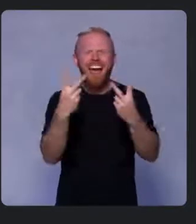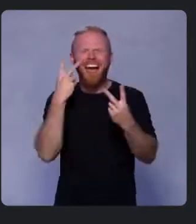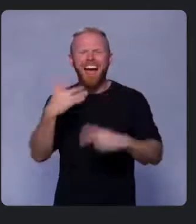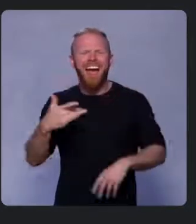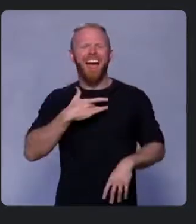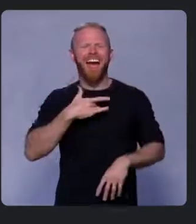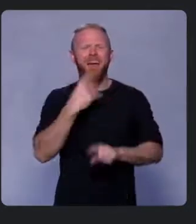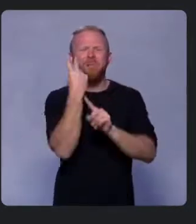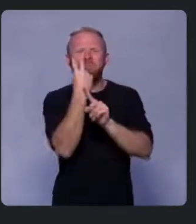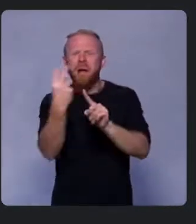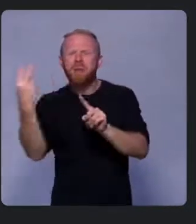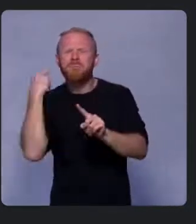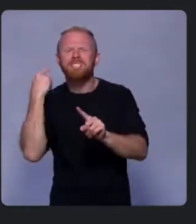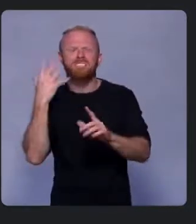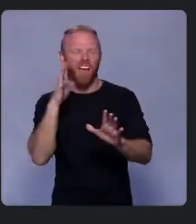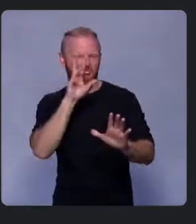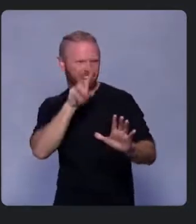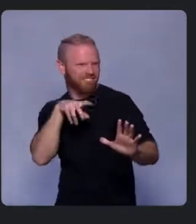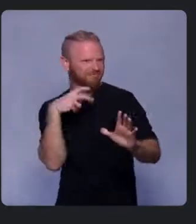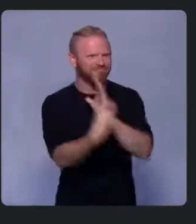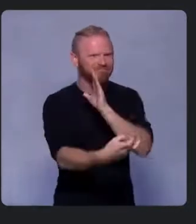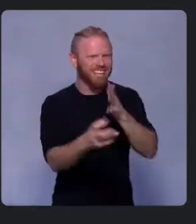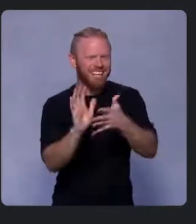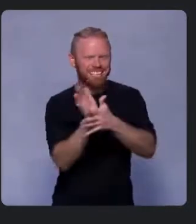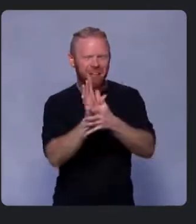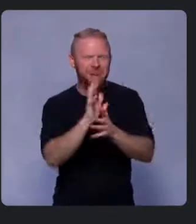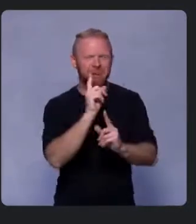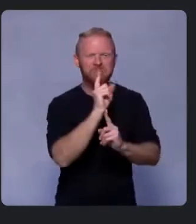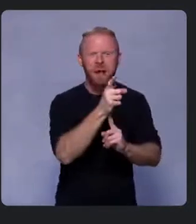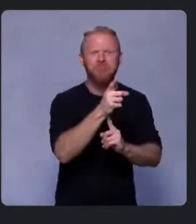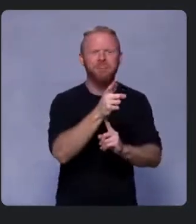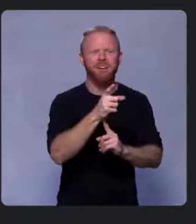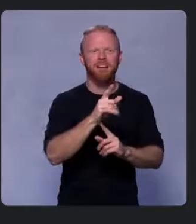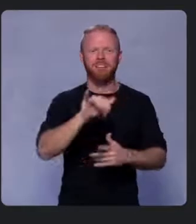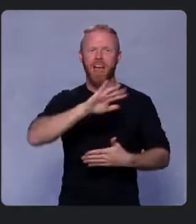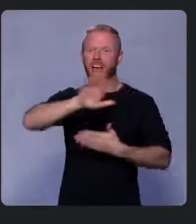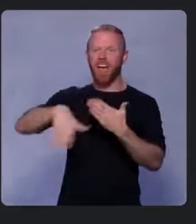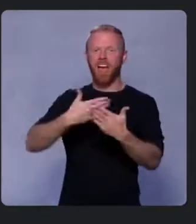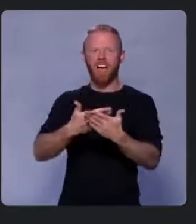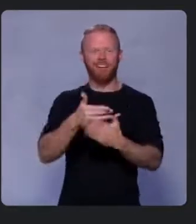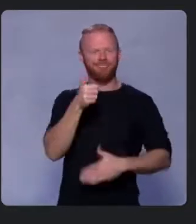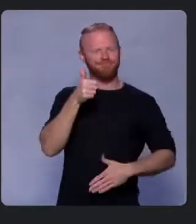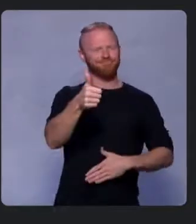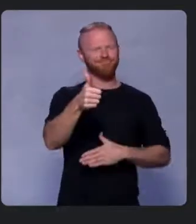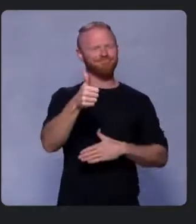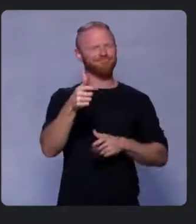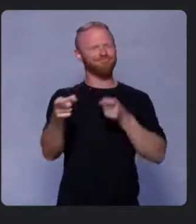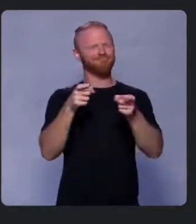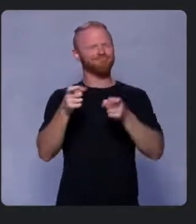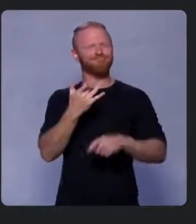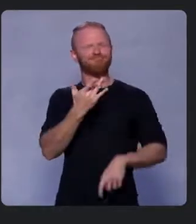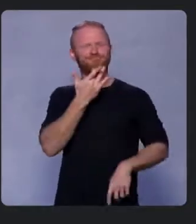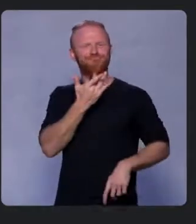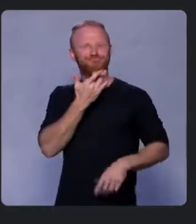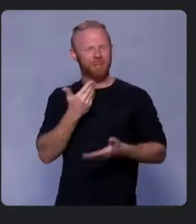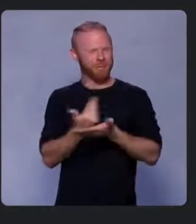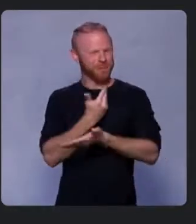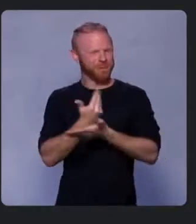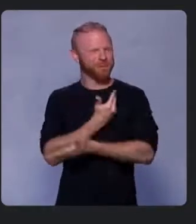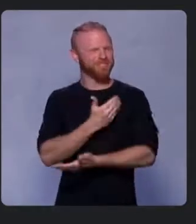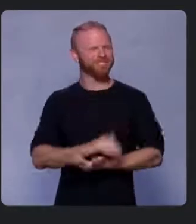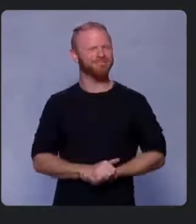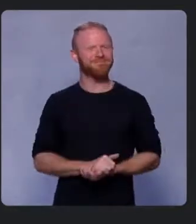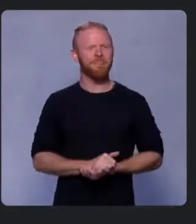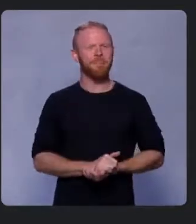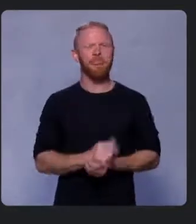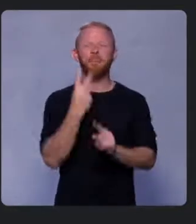immerse yourself in a cinematic moment. And you can do it all on your own terms with new controls. Looking